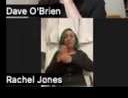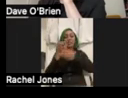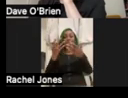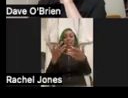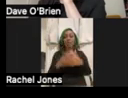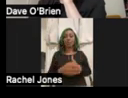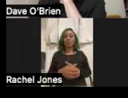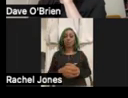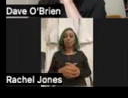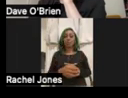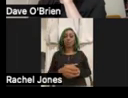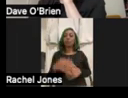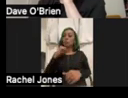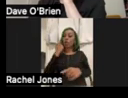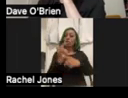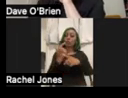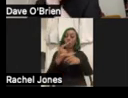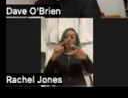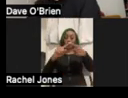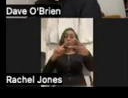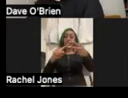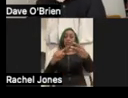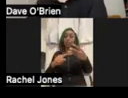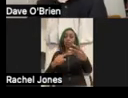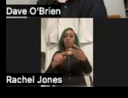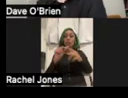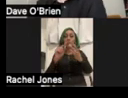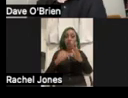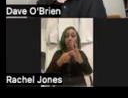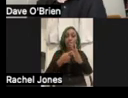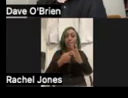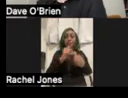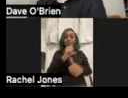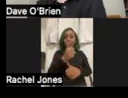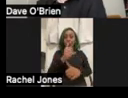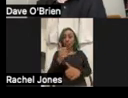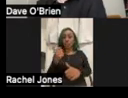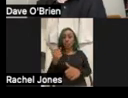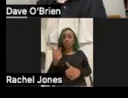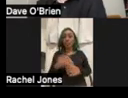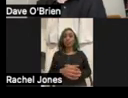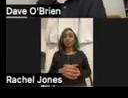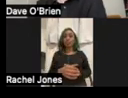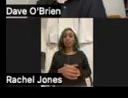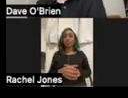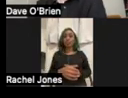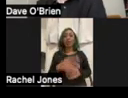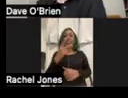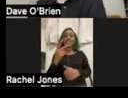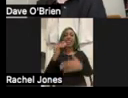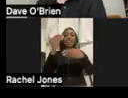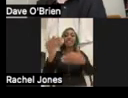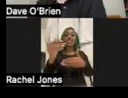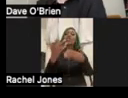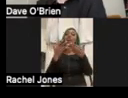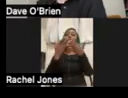I'm going to speak about each of the kind of projects in turn, and then in the second kind of section, offer a few